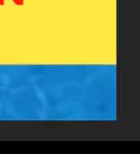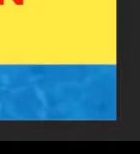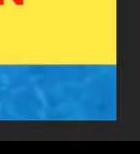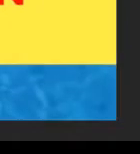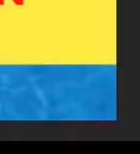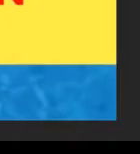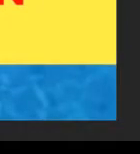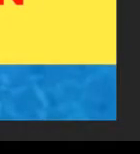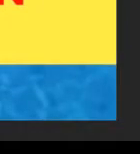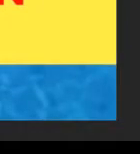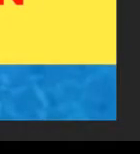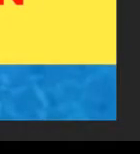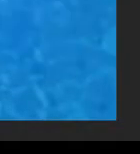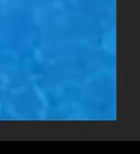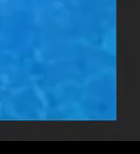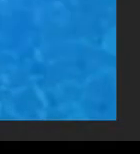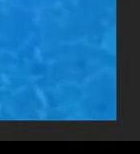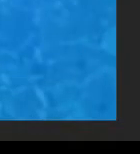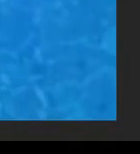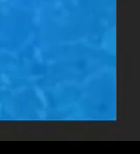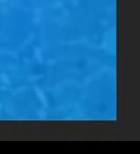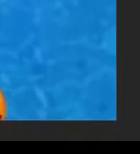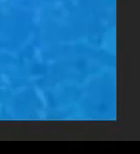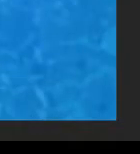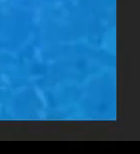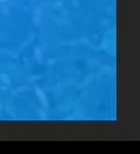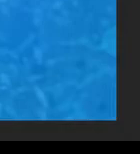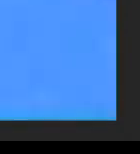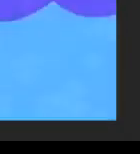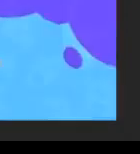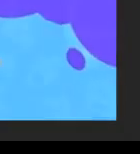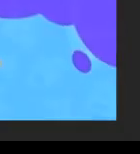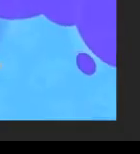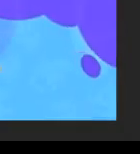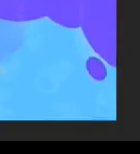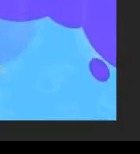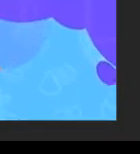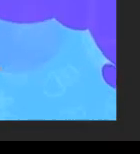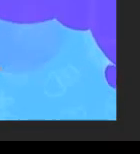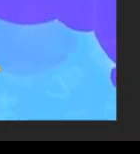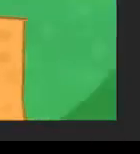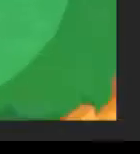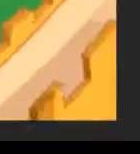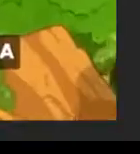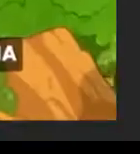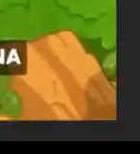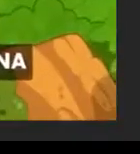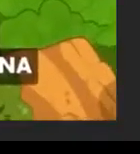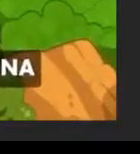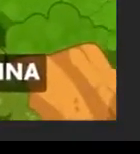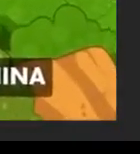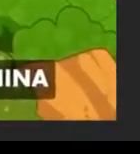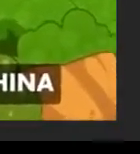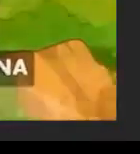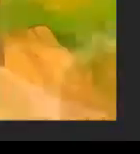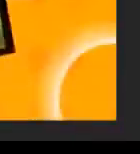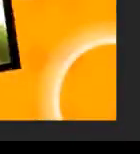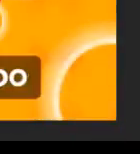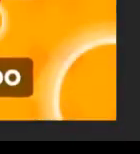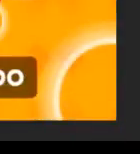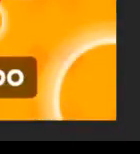a common noun. A cookie is common, Rena is proper. Great Wall of